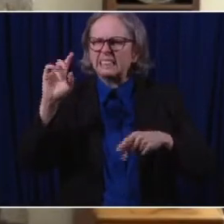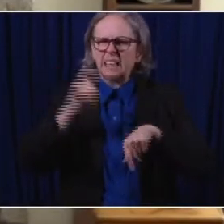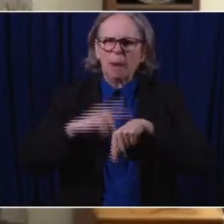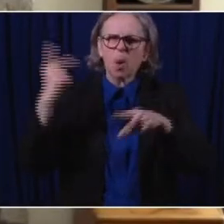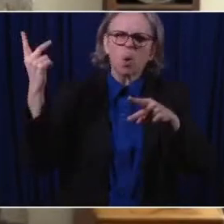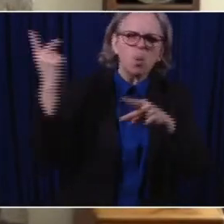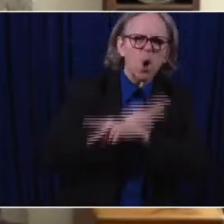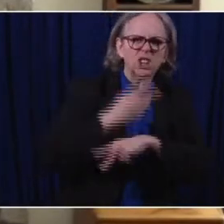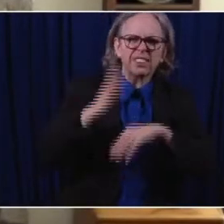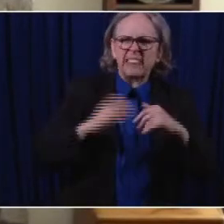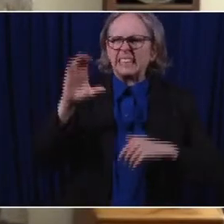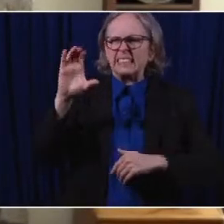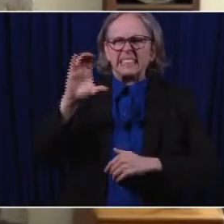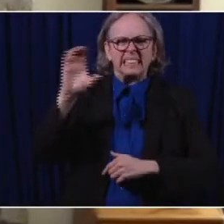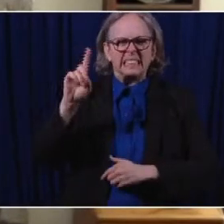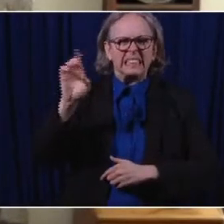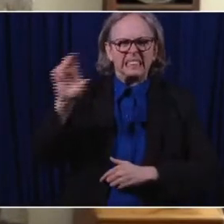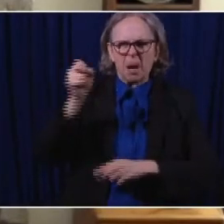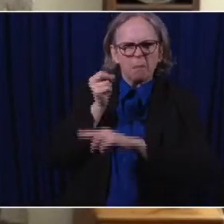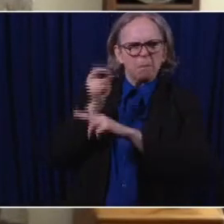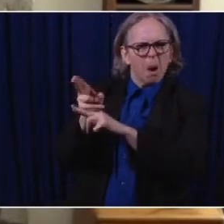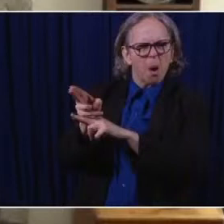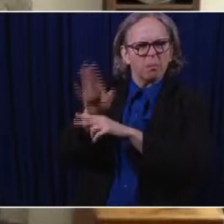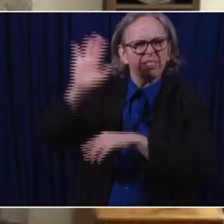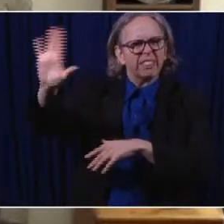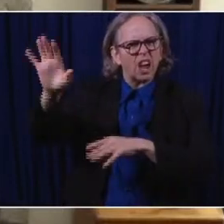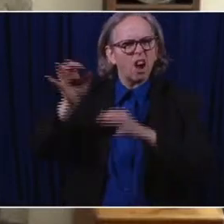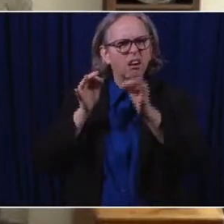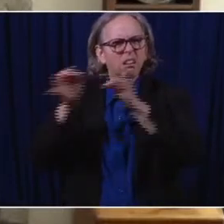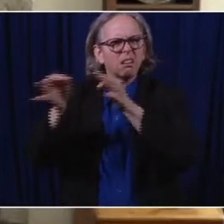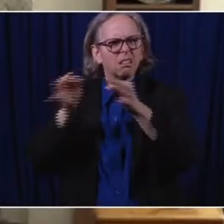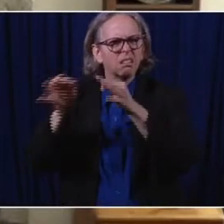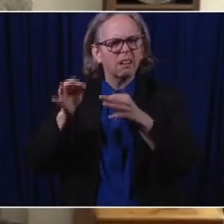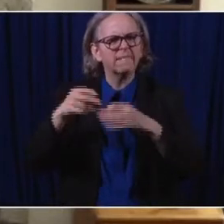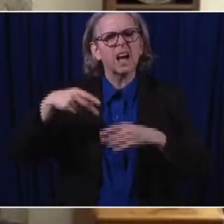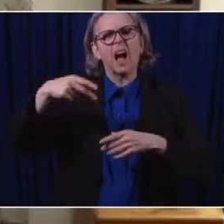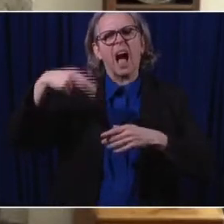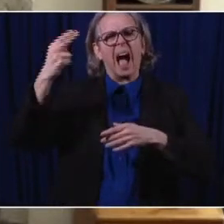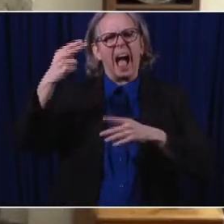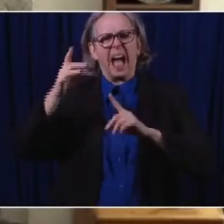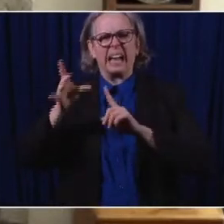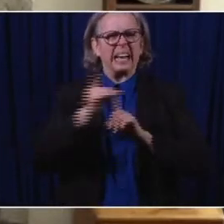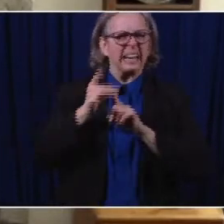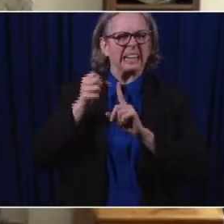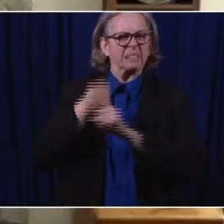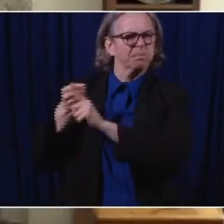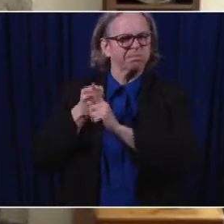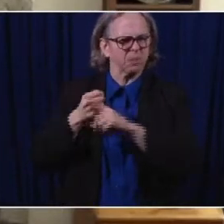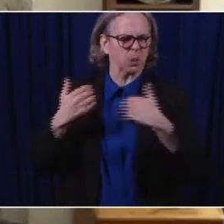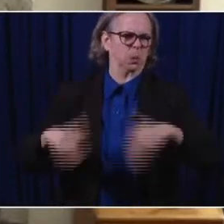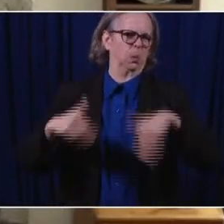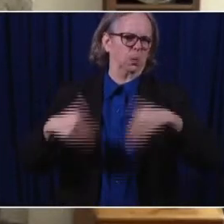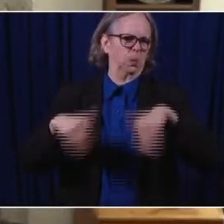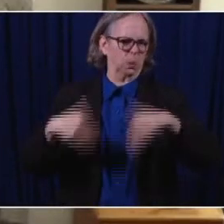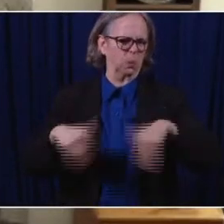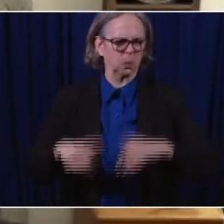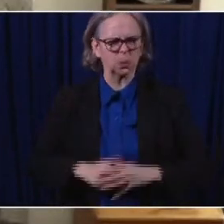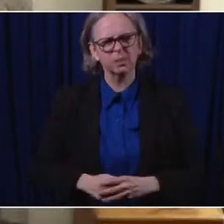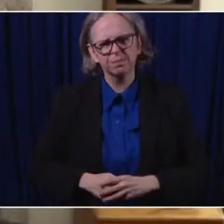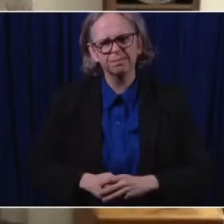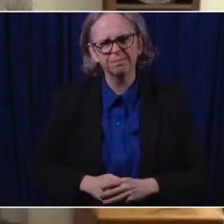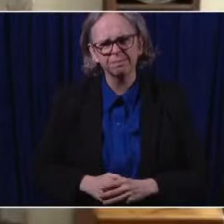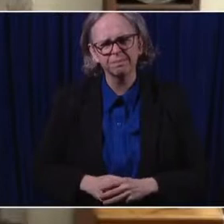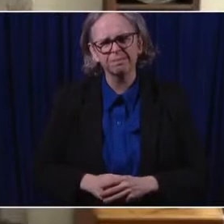14 days, that's 8 times what the CDC says is a high incident level. Let's go to the next slide, Eric.